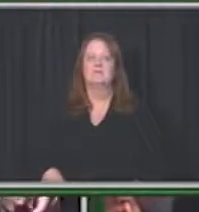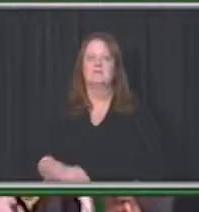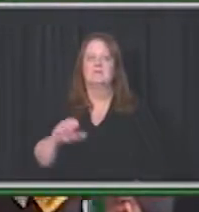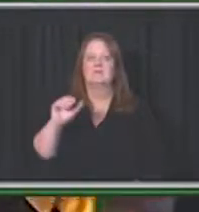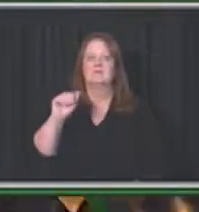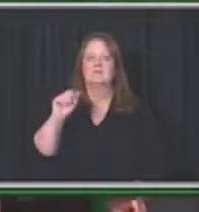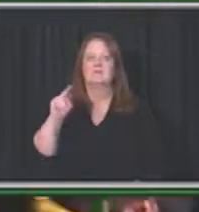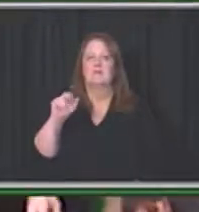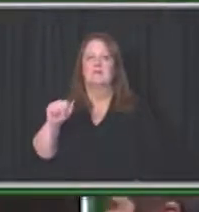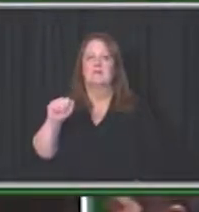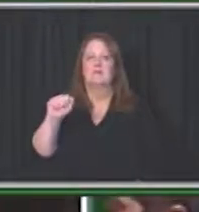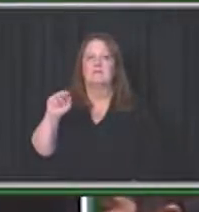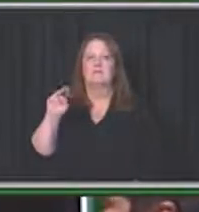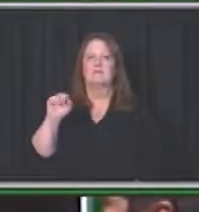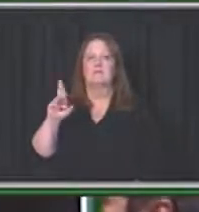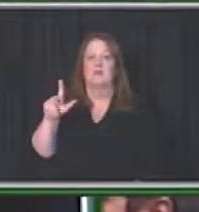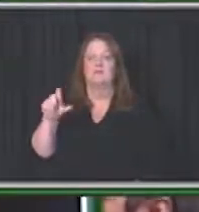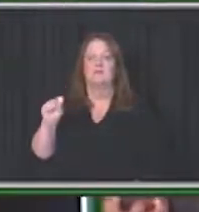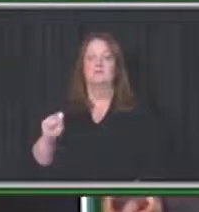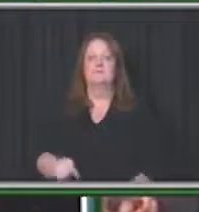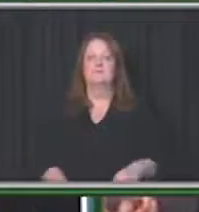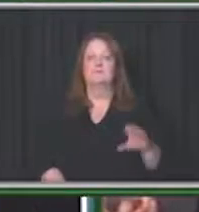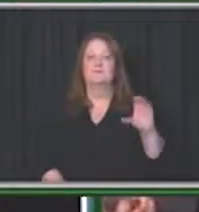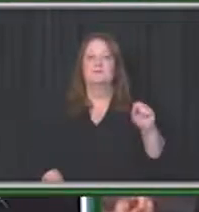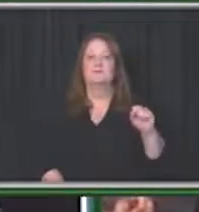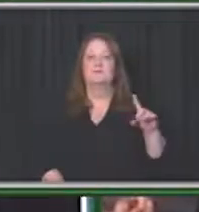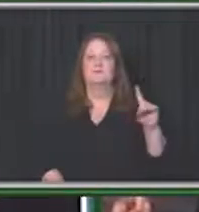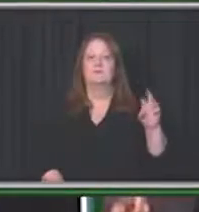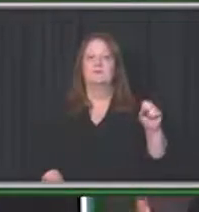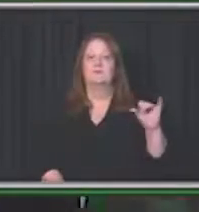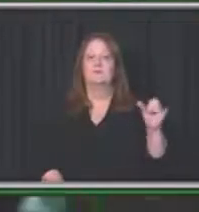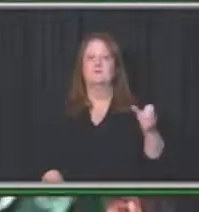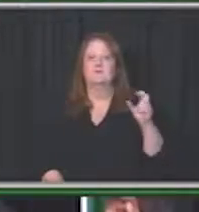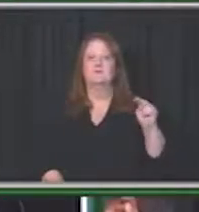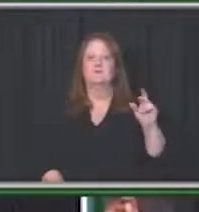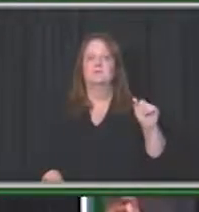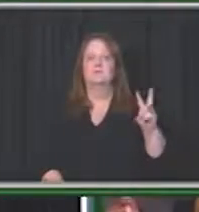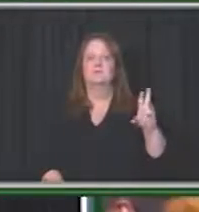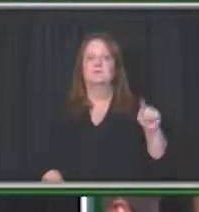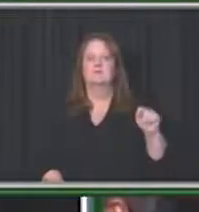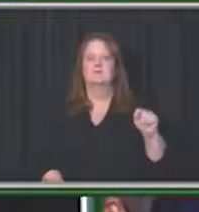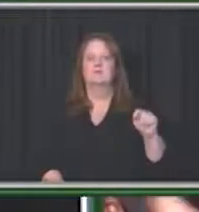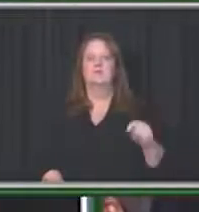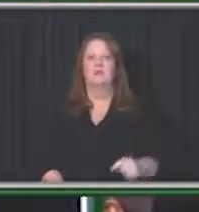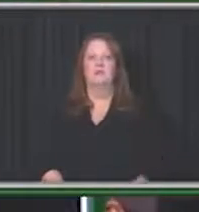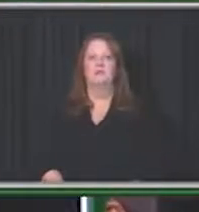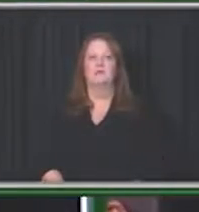Alma Ruelas. Cassandra Jean Stewart.